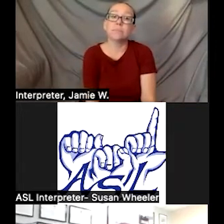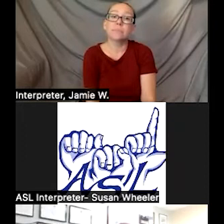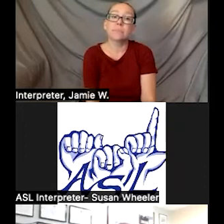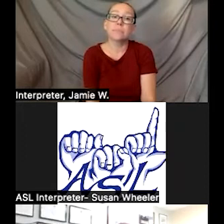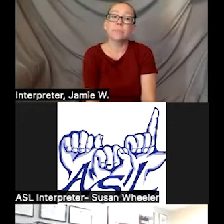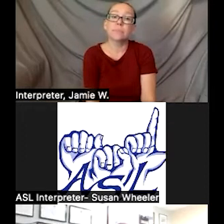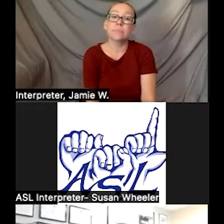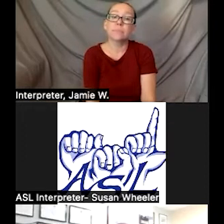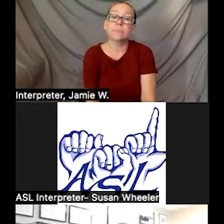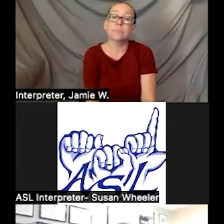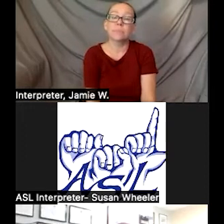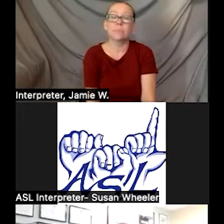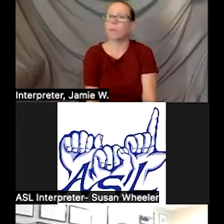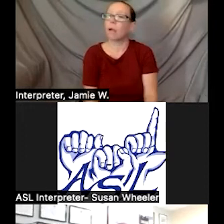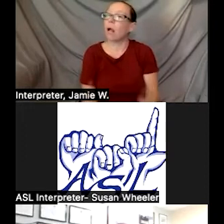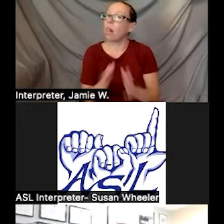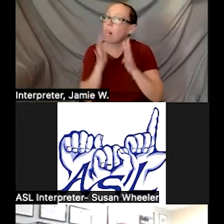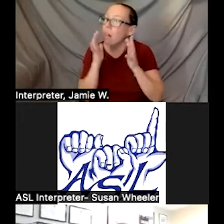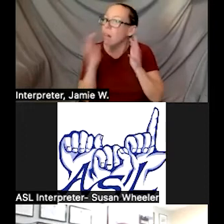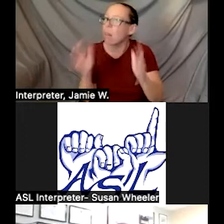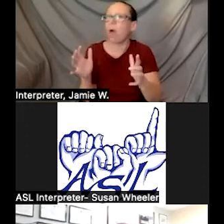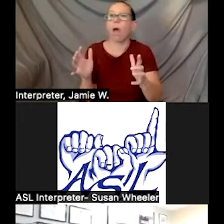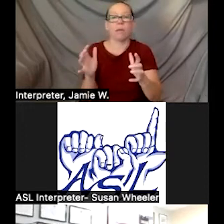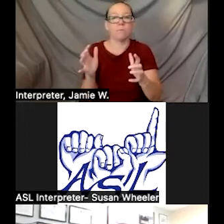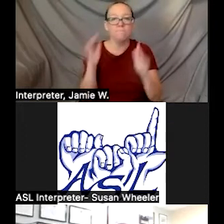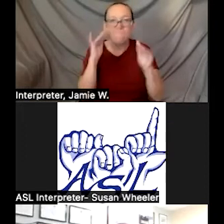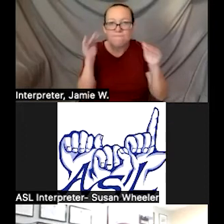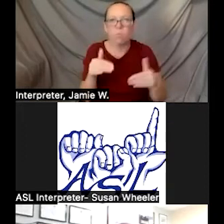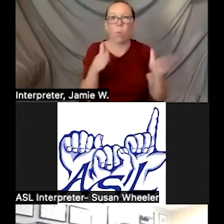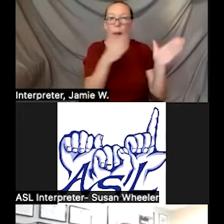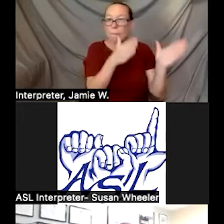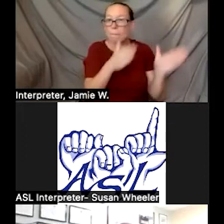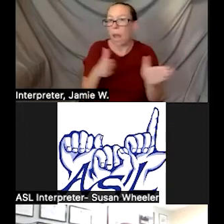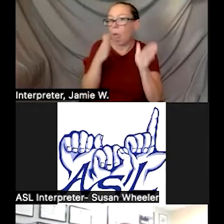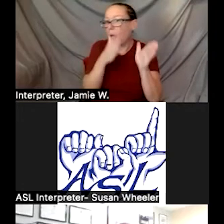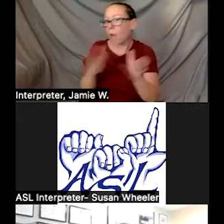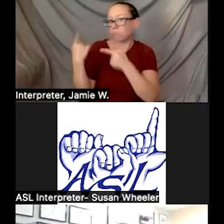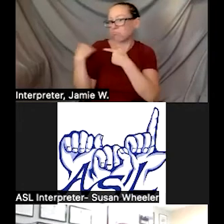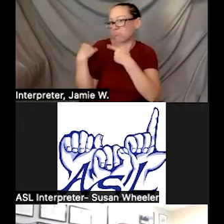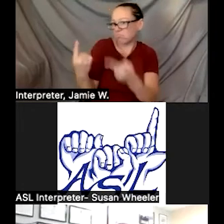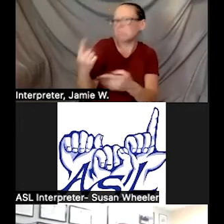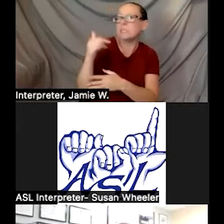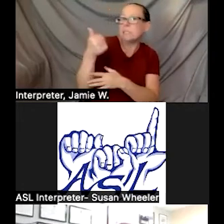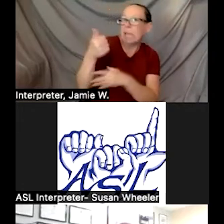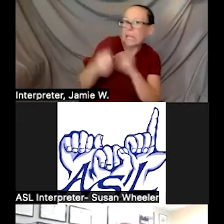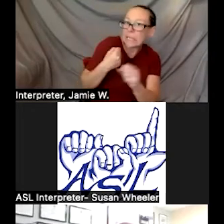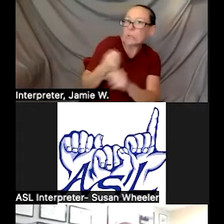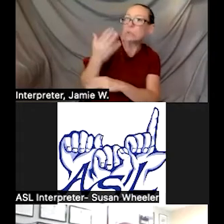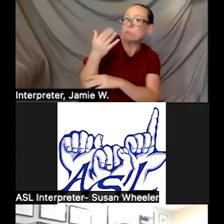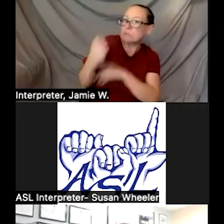There's a lot of planning that's gone on with that, especially in the last 10 to 15 years. Most of our long-term care